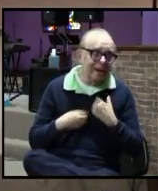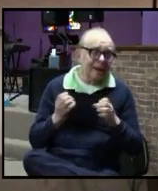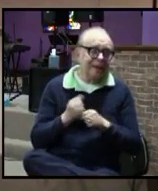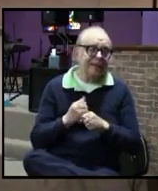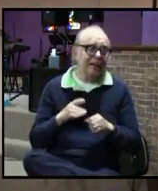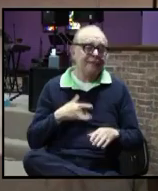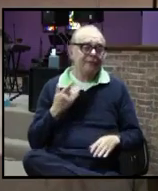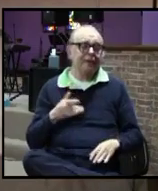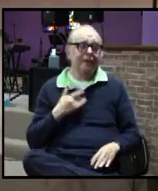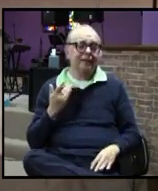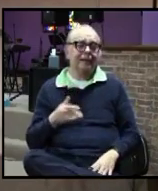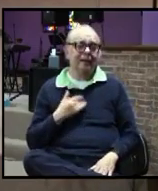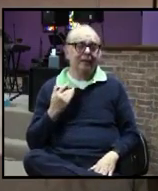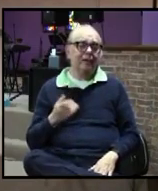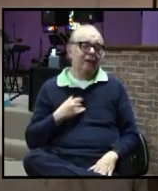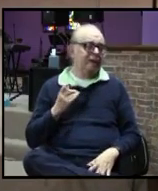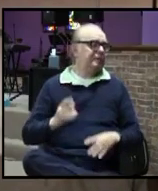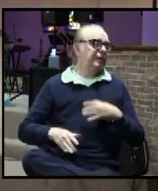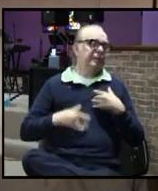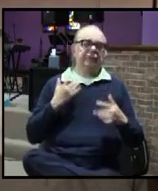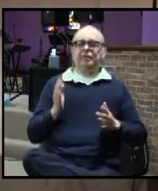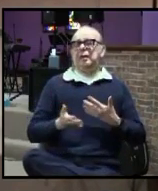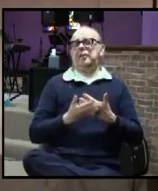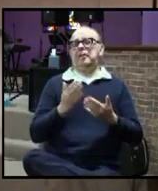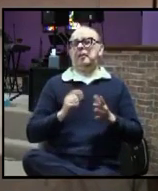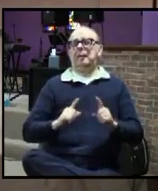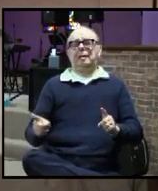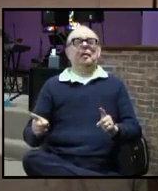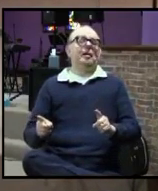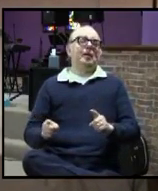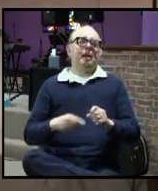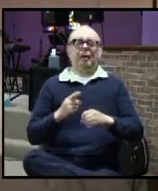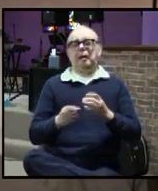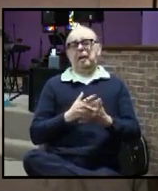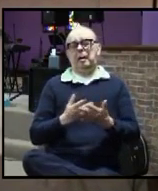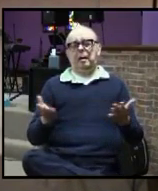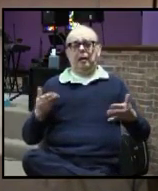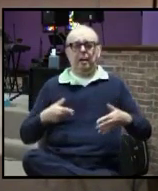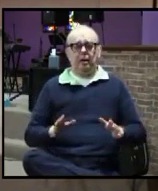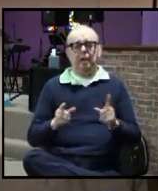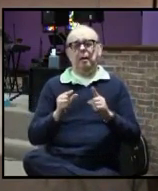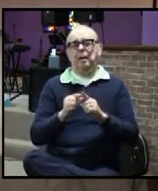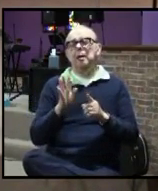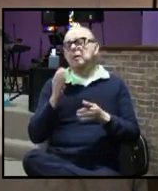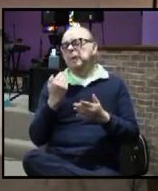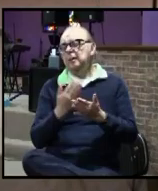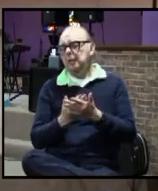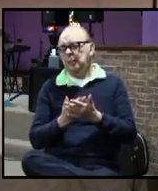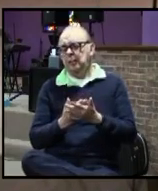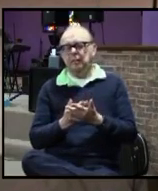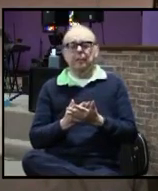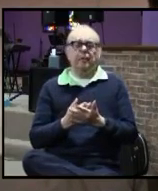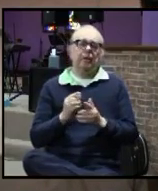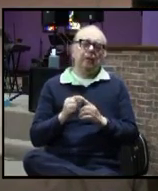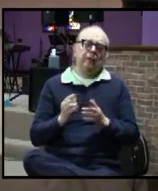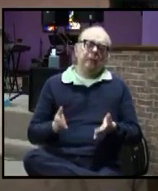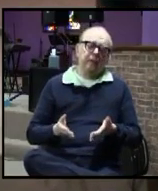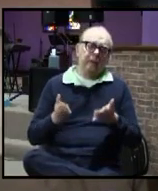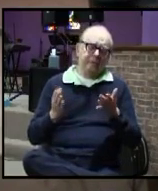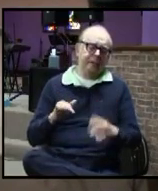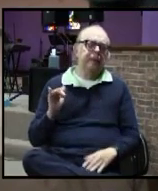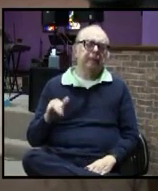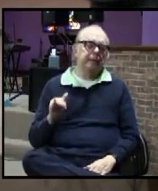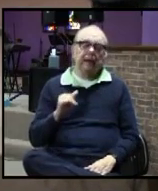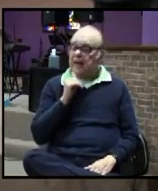you ever get that? You know, I'm rocking and rolling and everything's good. And then I get this thing about, you know, let all your words be good. Let all your words be